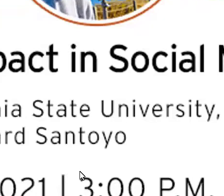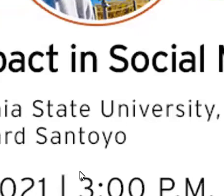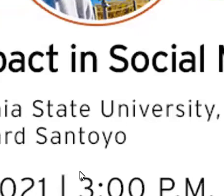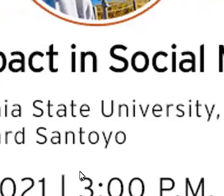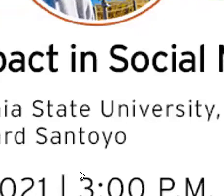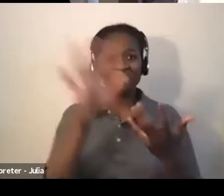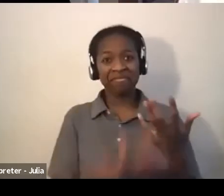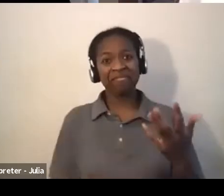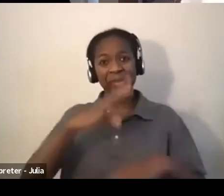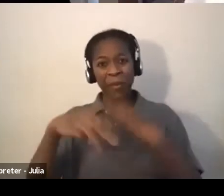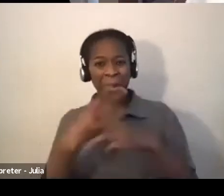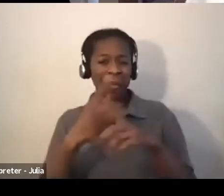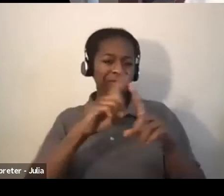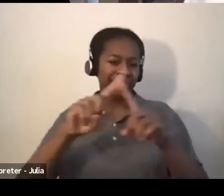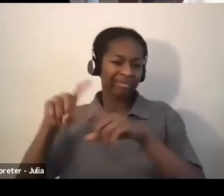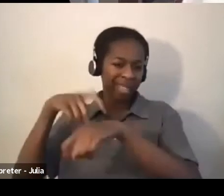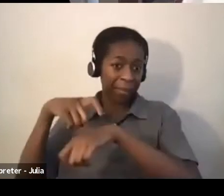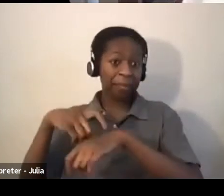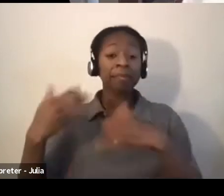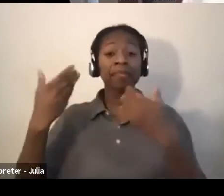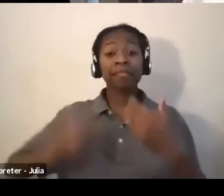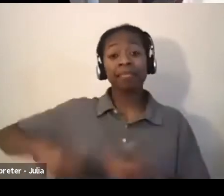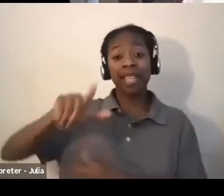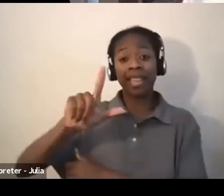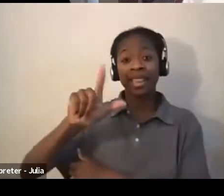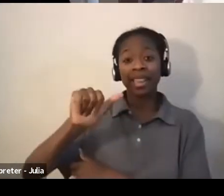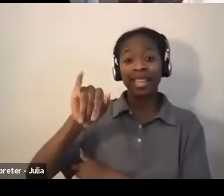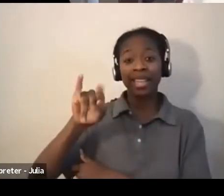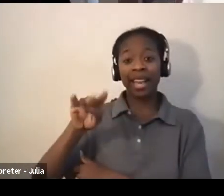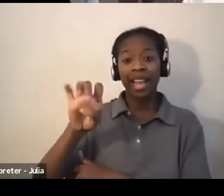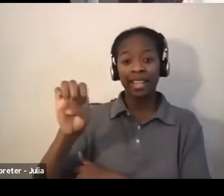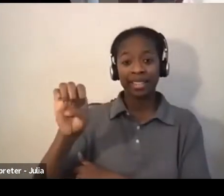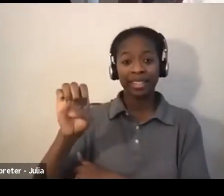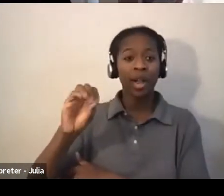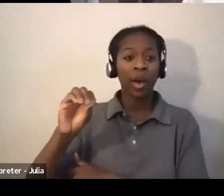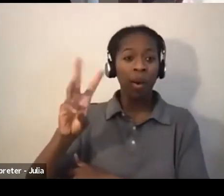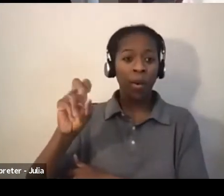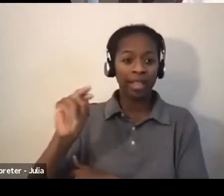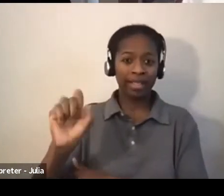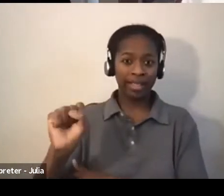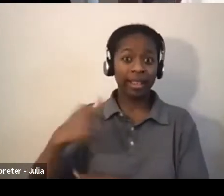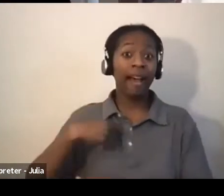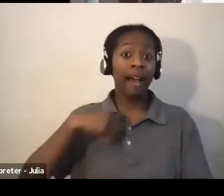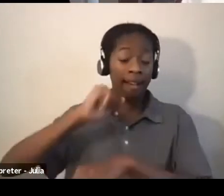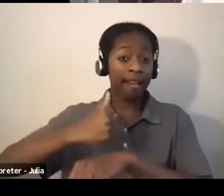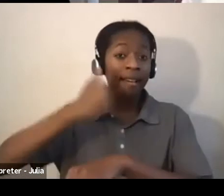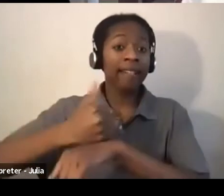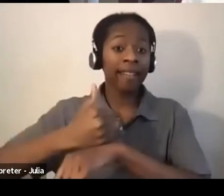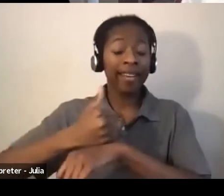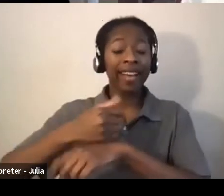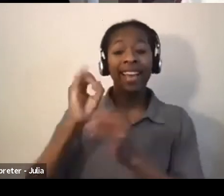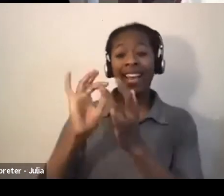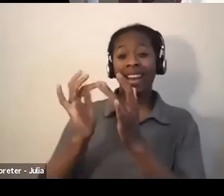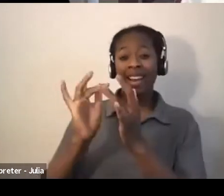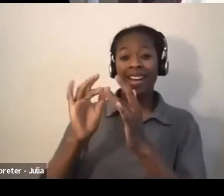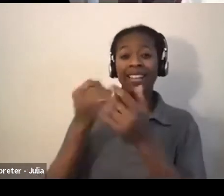world. My name is Lynette Owens, and I'm the founder and global director of Trend Micro's Internet Safety for Kids and